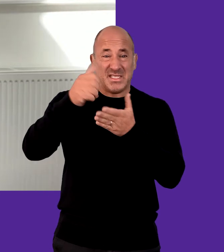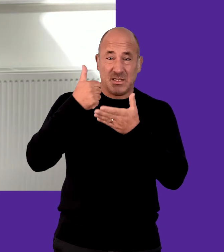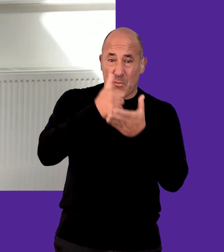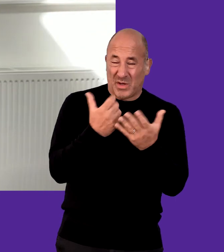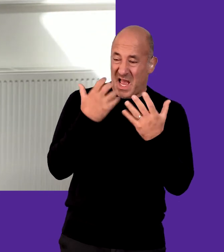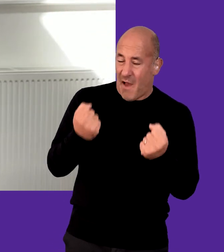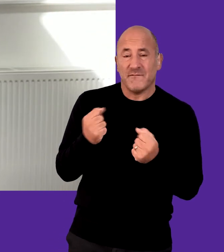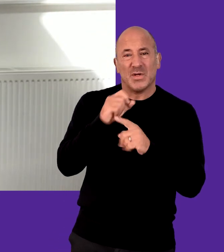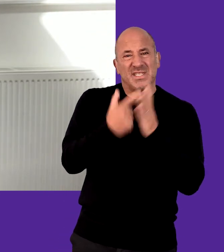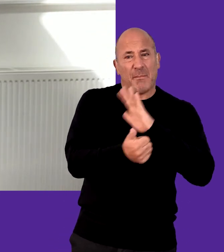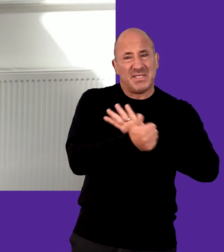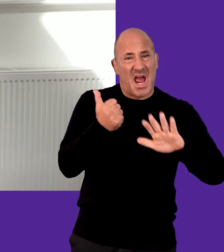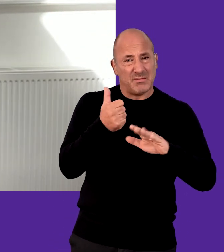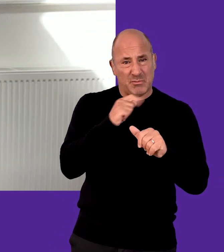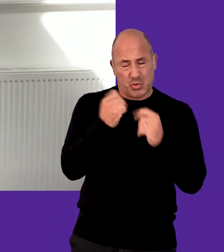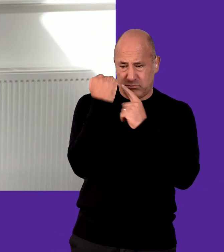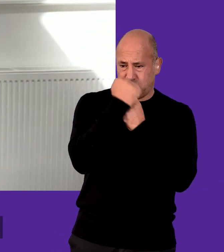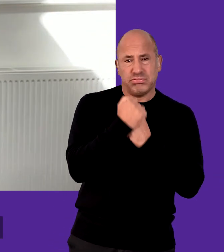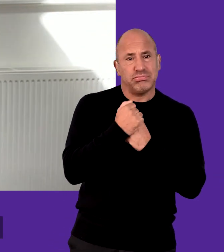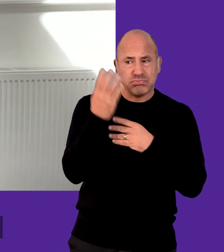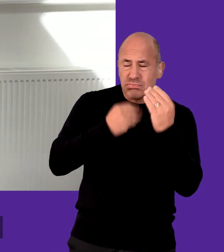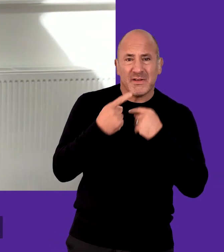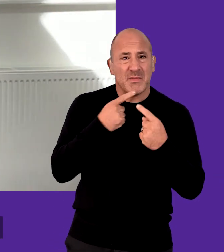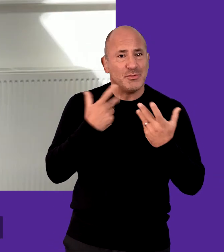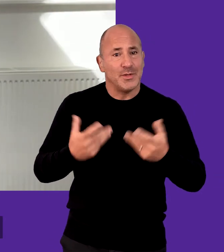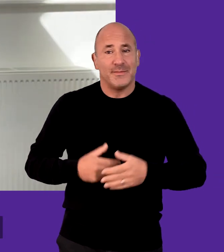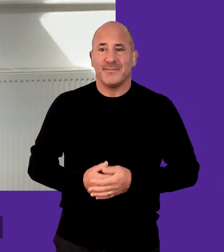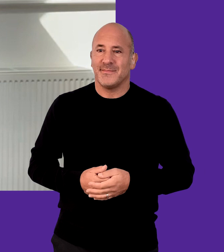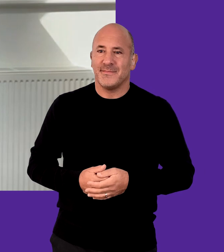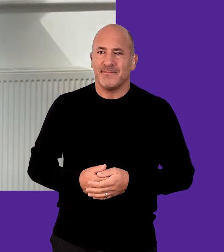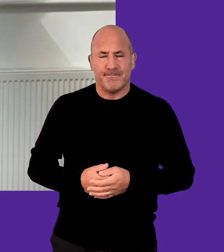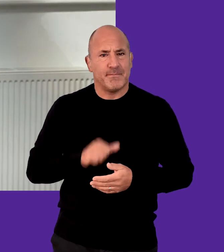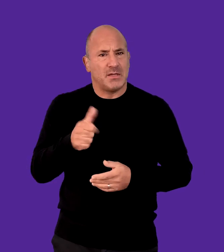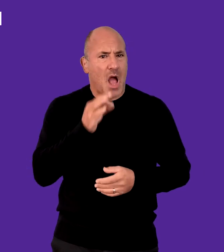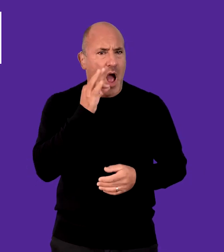Act of 2010, as well as funding support that is available for disabled talent.